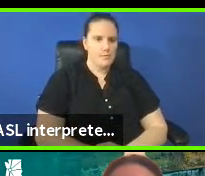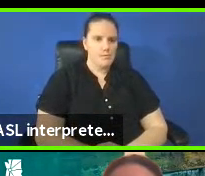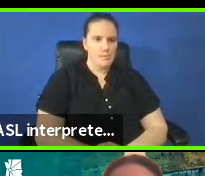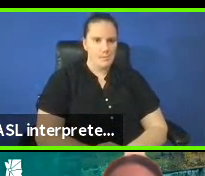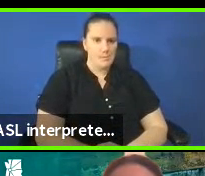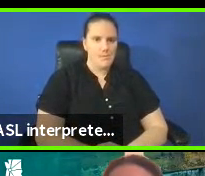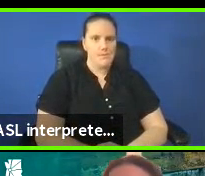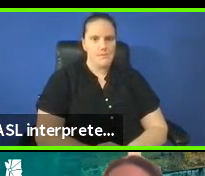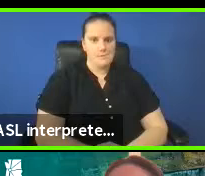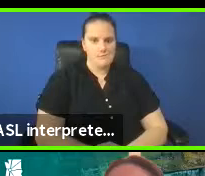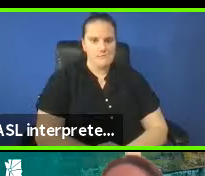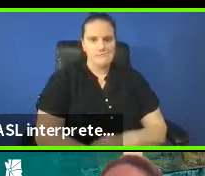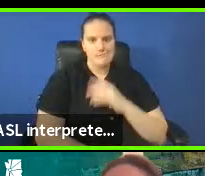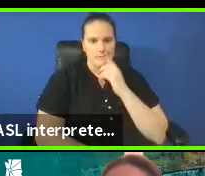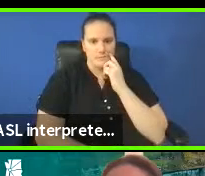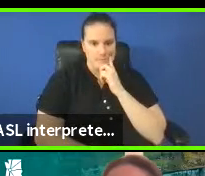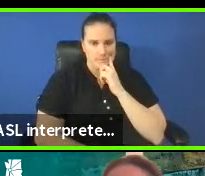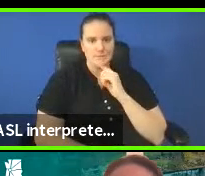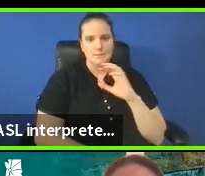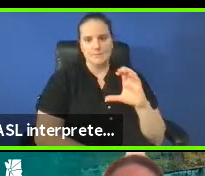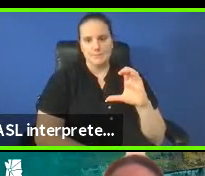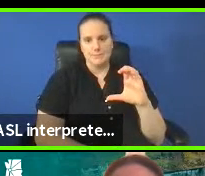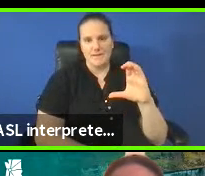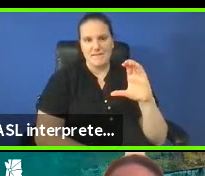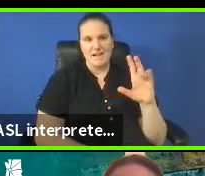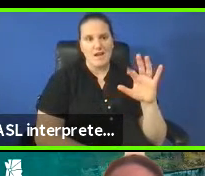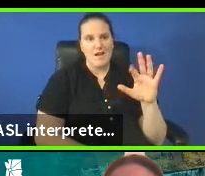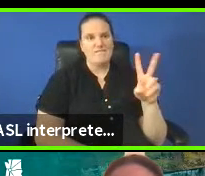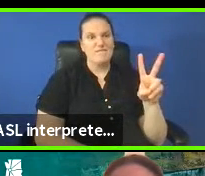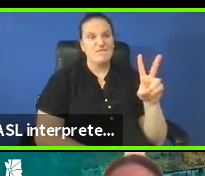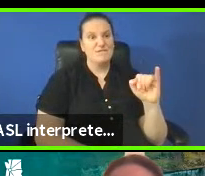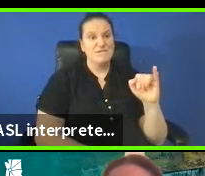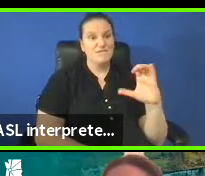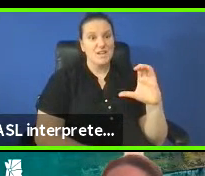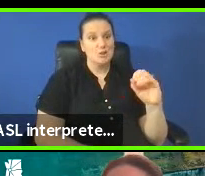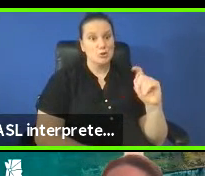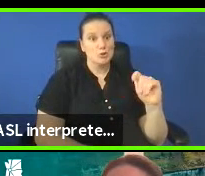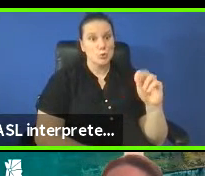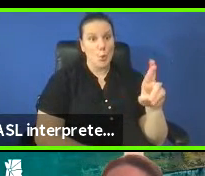Thank you, Andre. See, I see Victor.